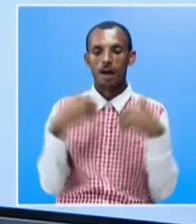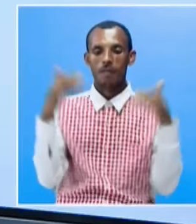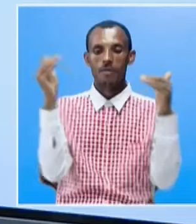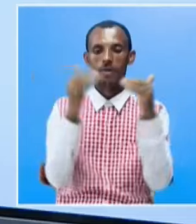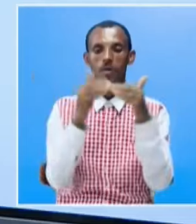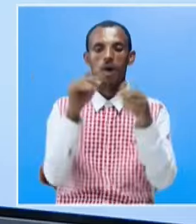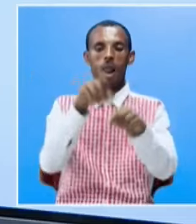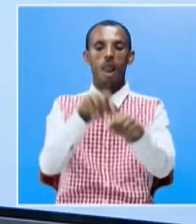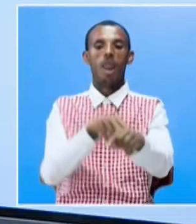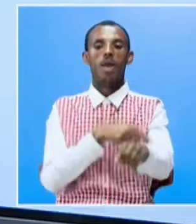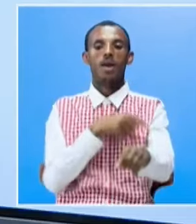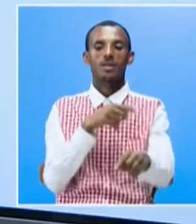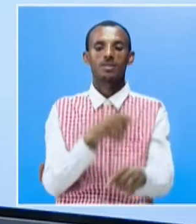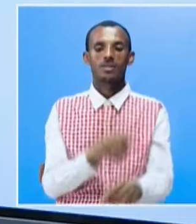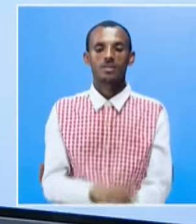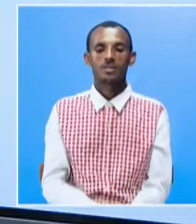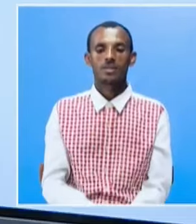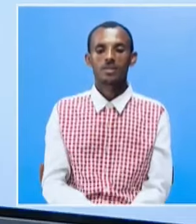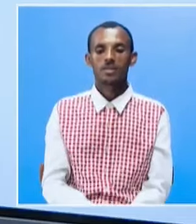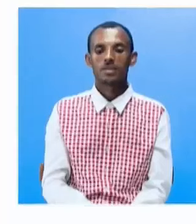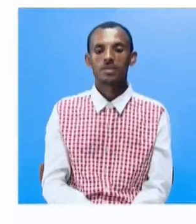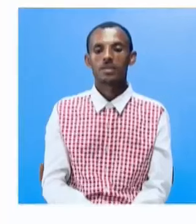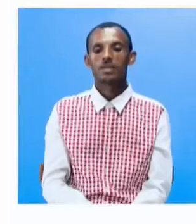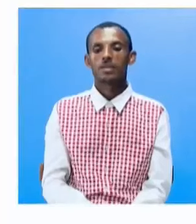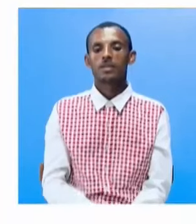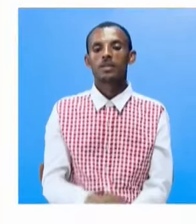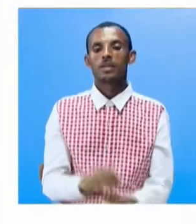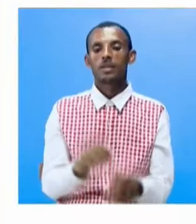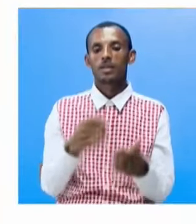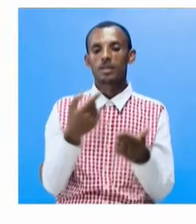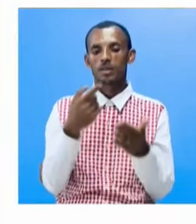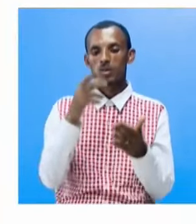equal lengths. So here, two